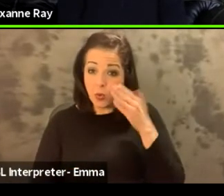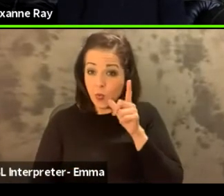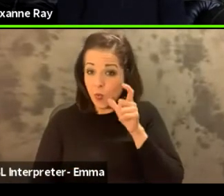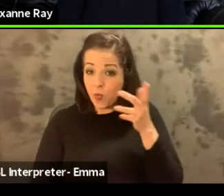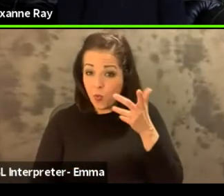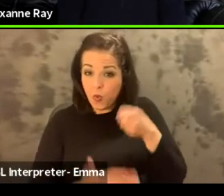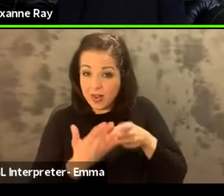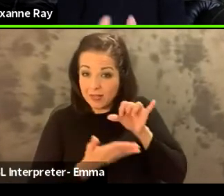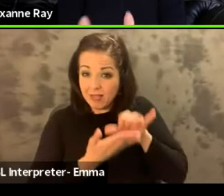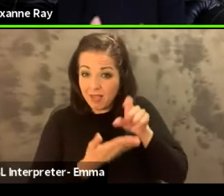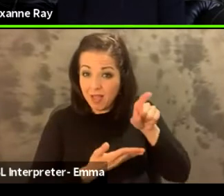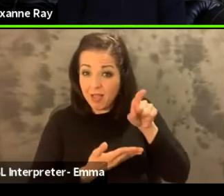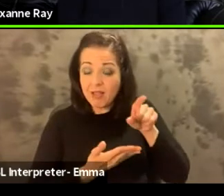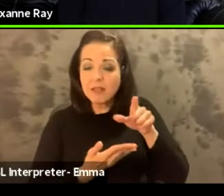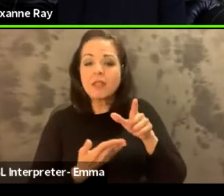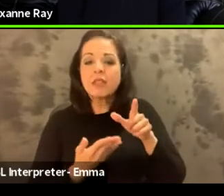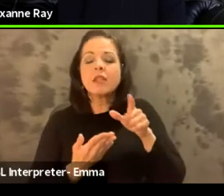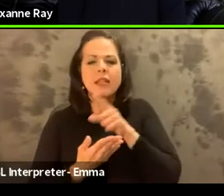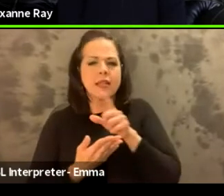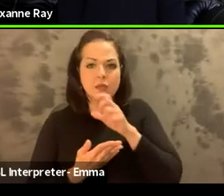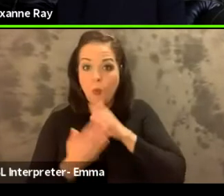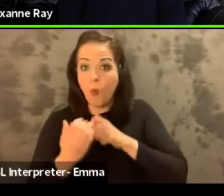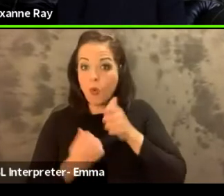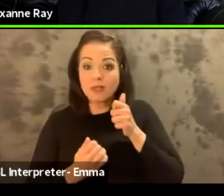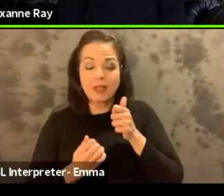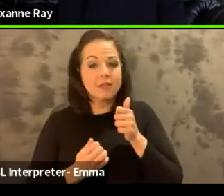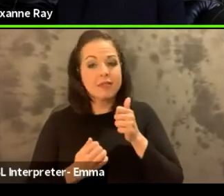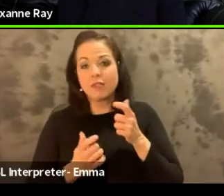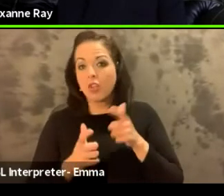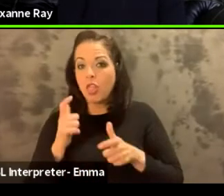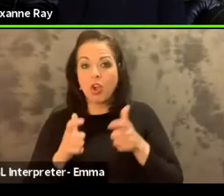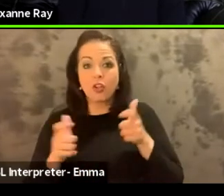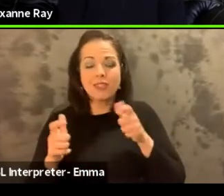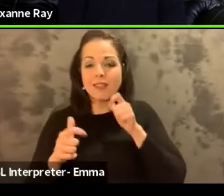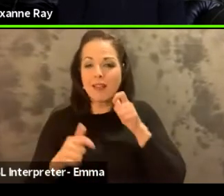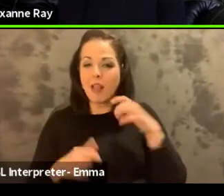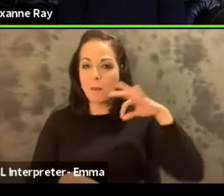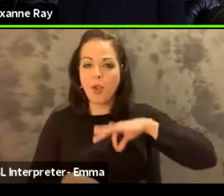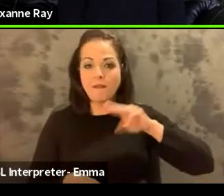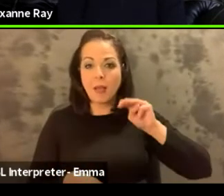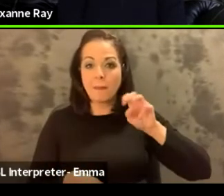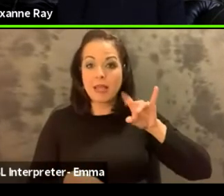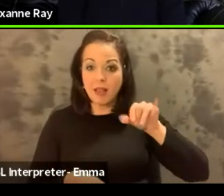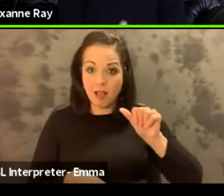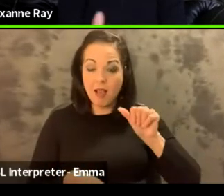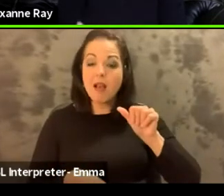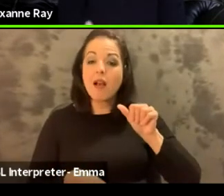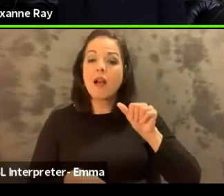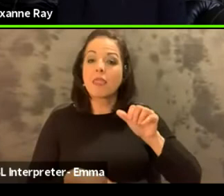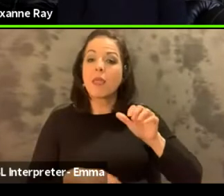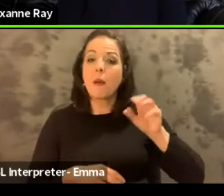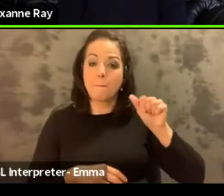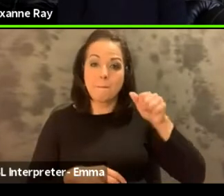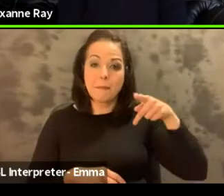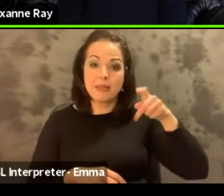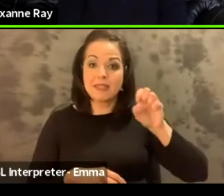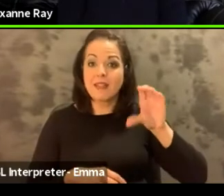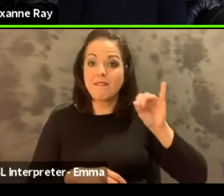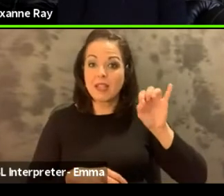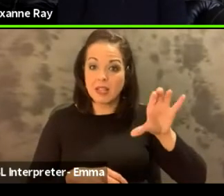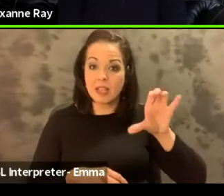is the oldest and largest nonprofit media outlet here in the Pacific Northwest, focused